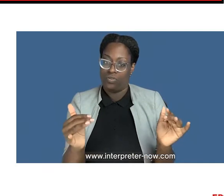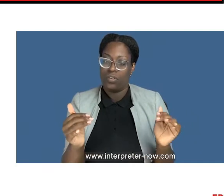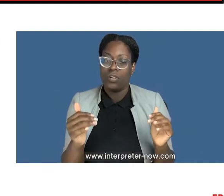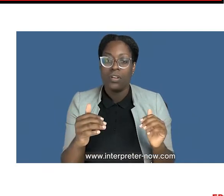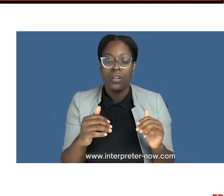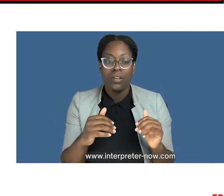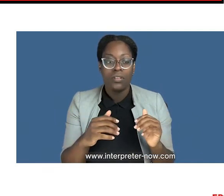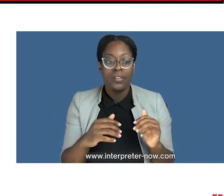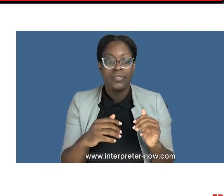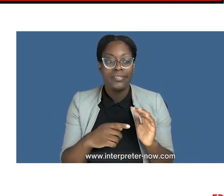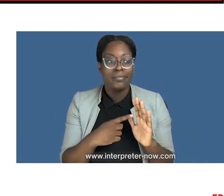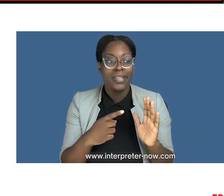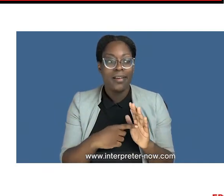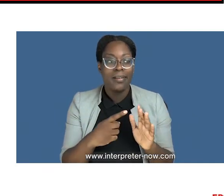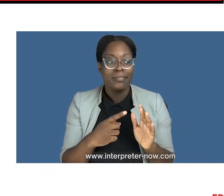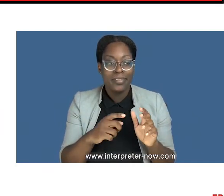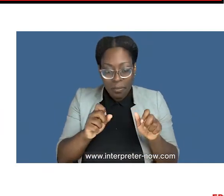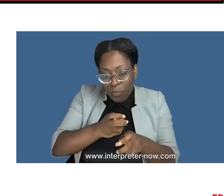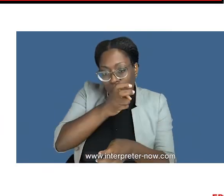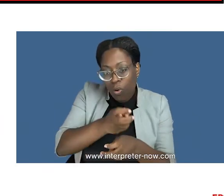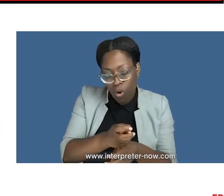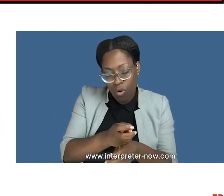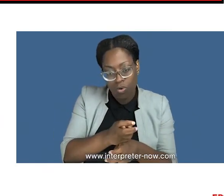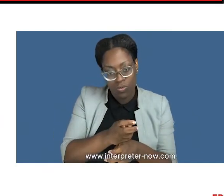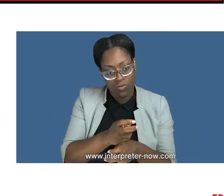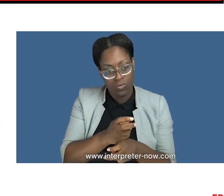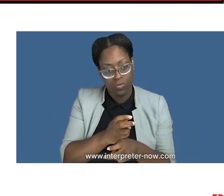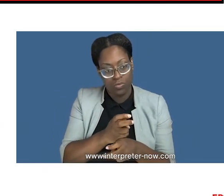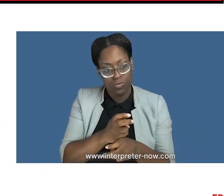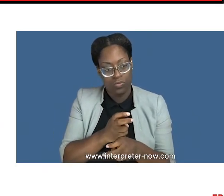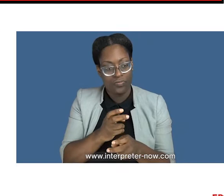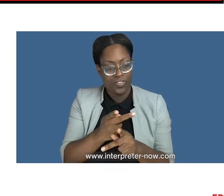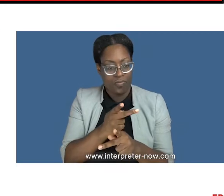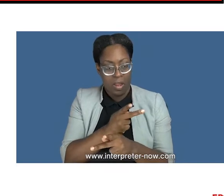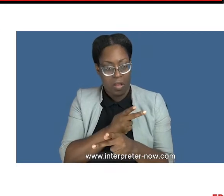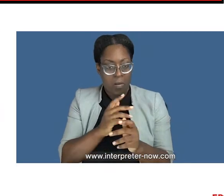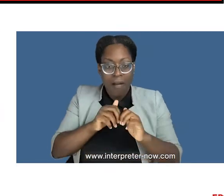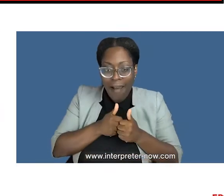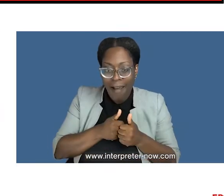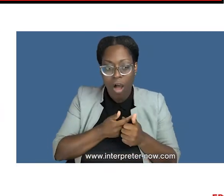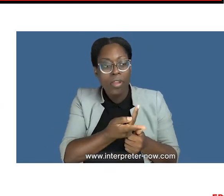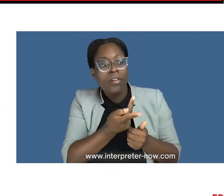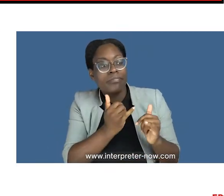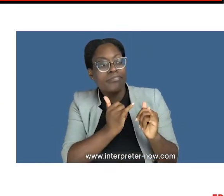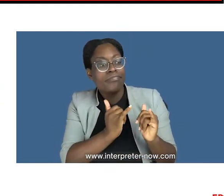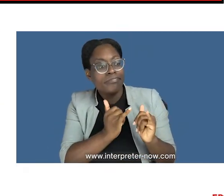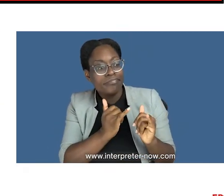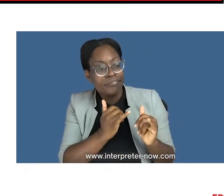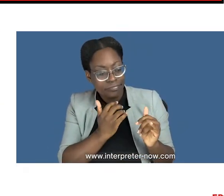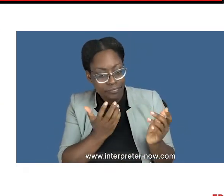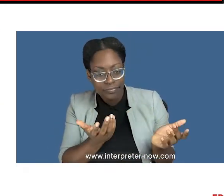sometimes we don't initially see what we have in common. And the danger in that is that the neuroscience of that